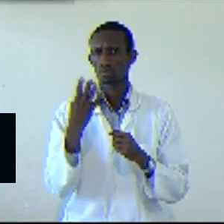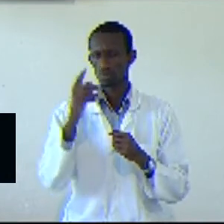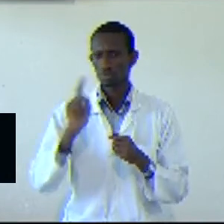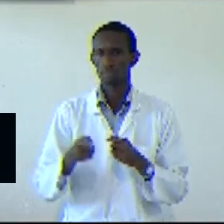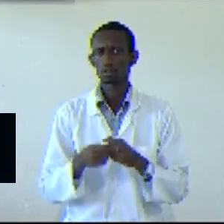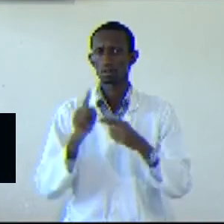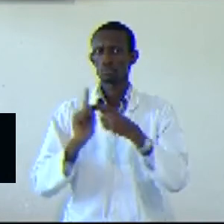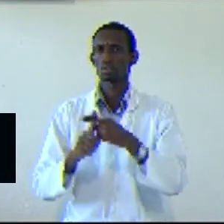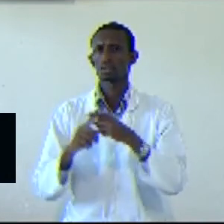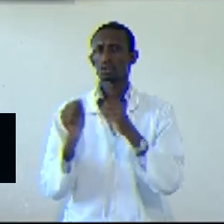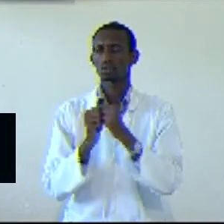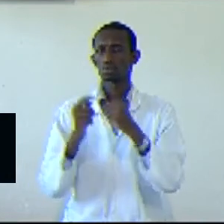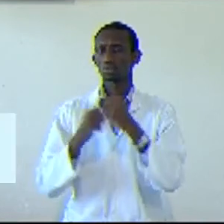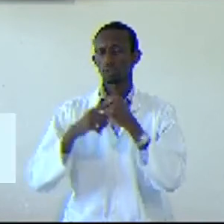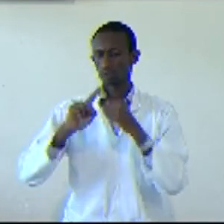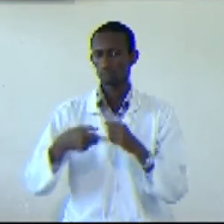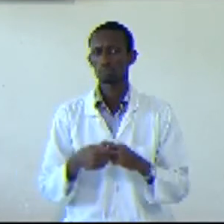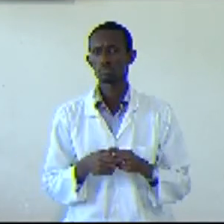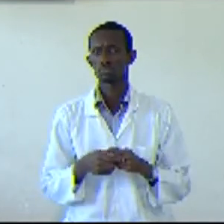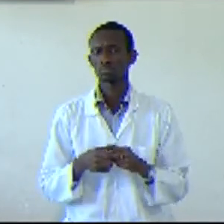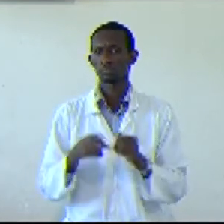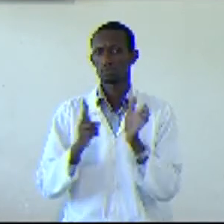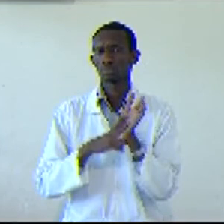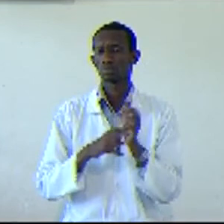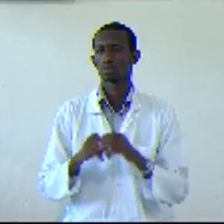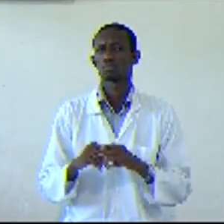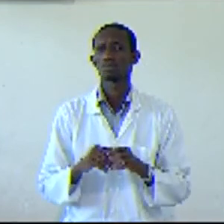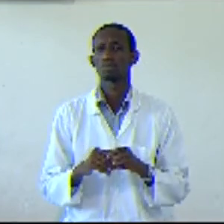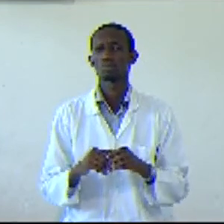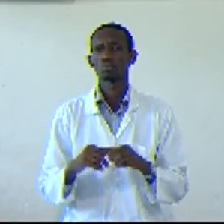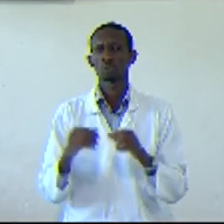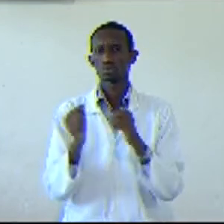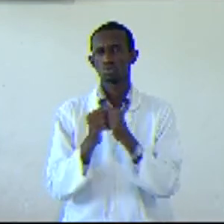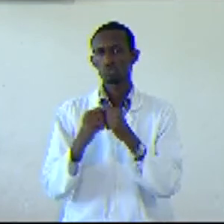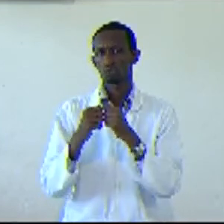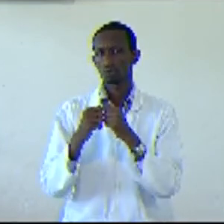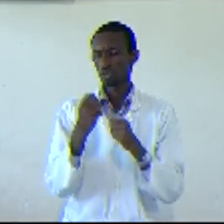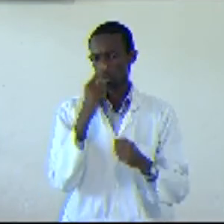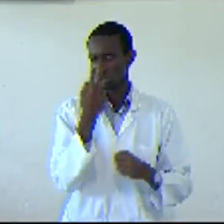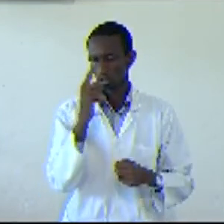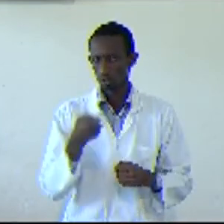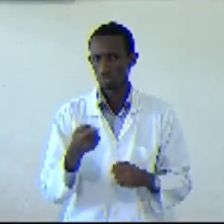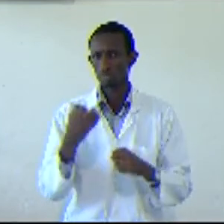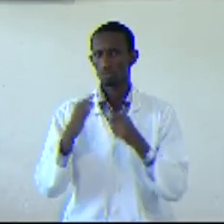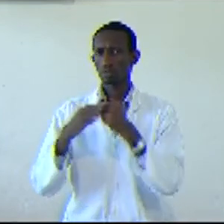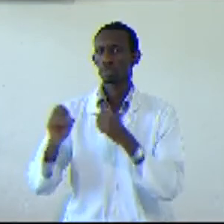1600, then equals to 118. This plus